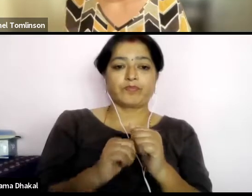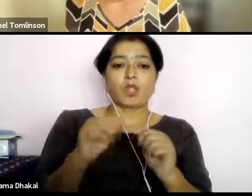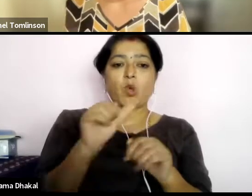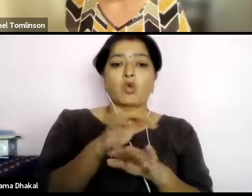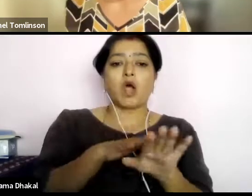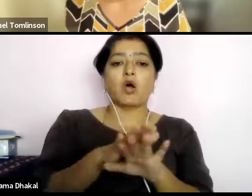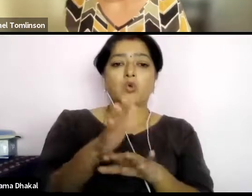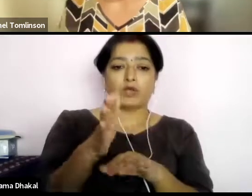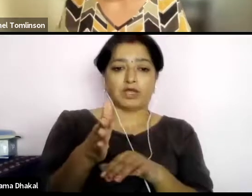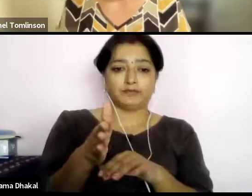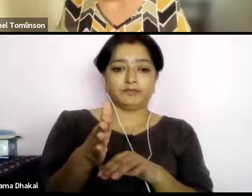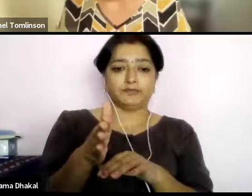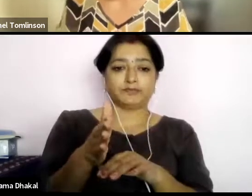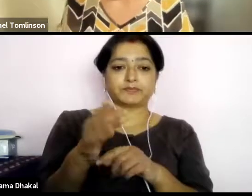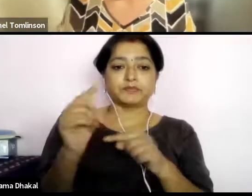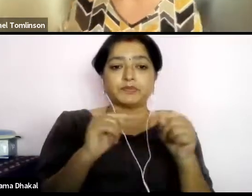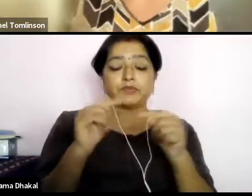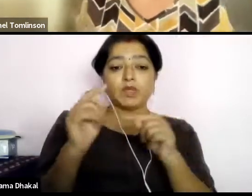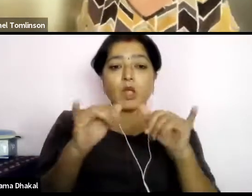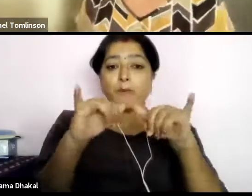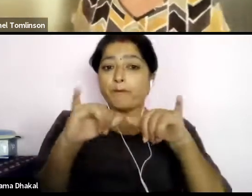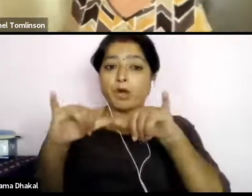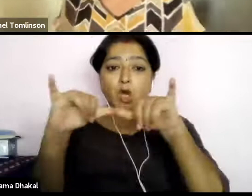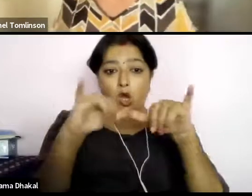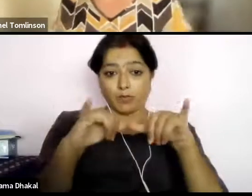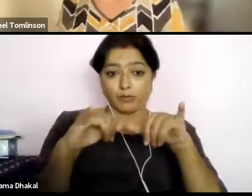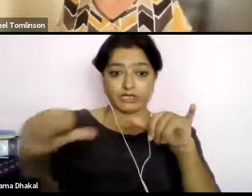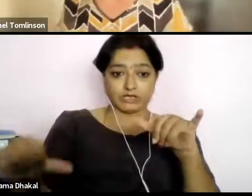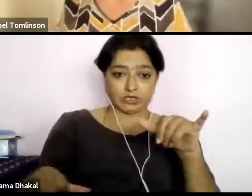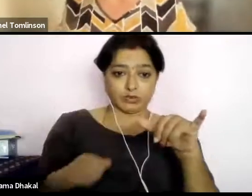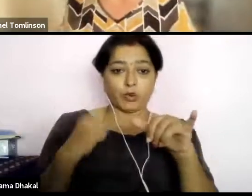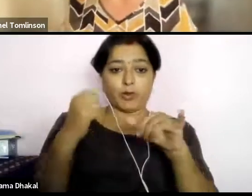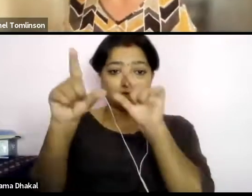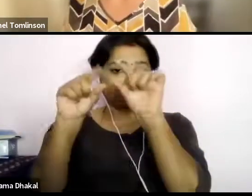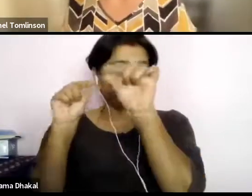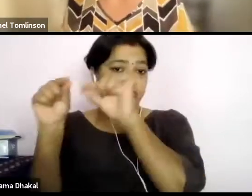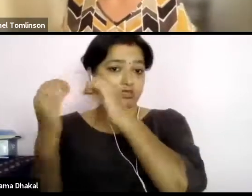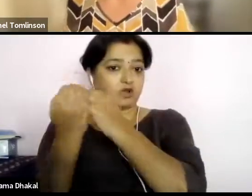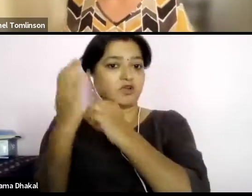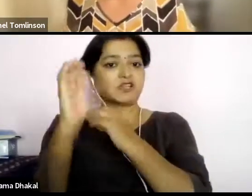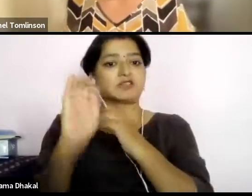way to make an income. The next thing that we